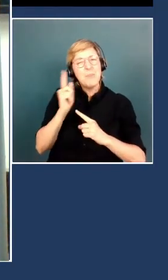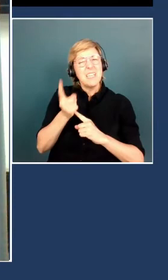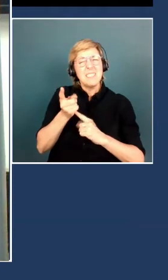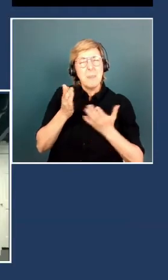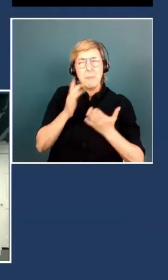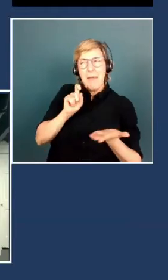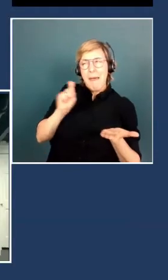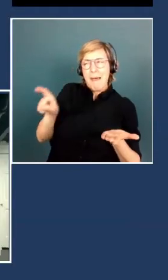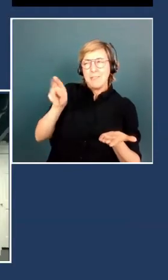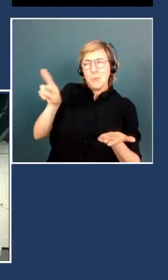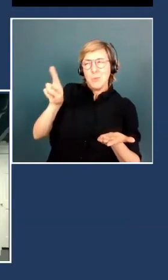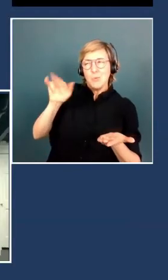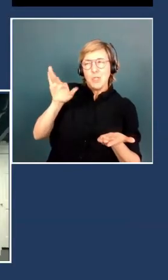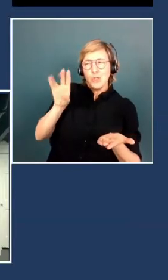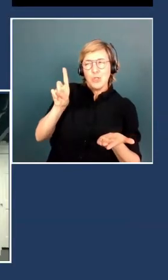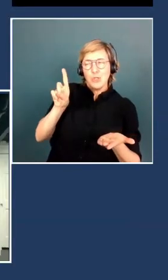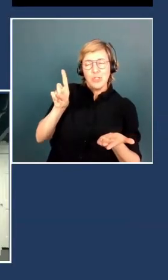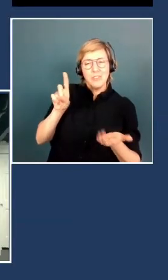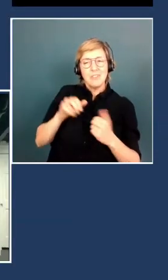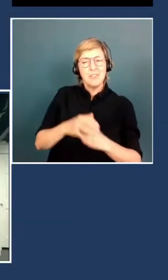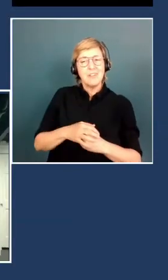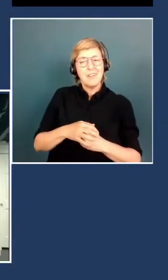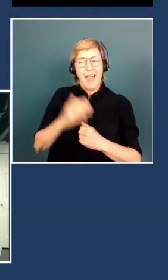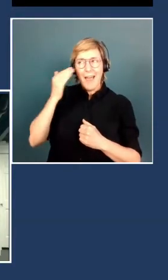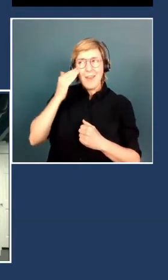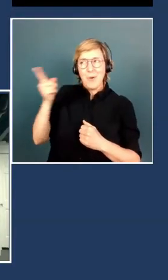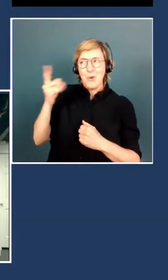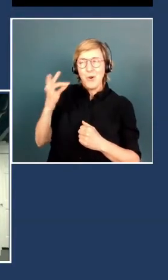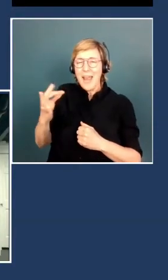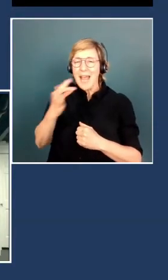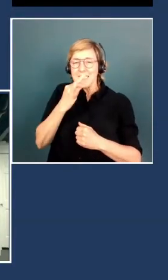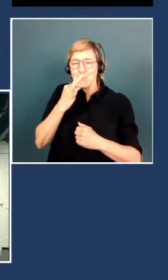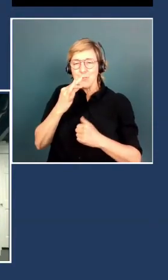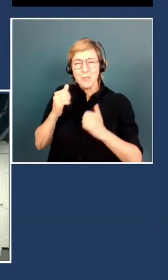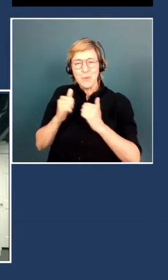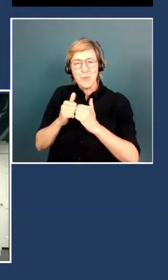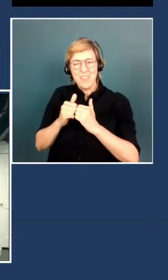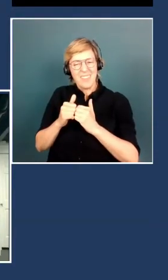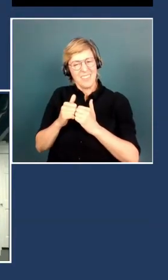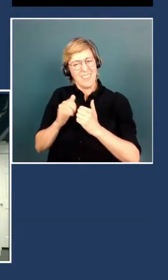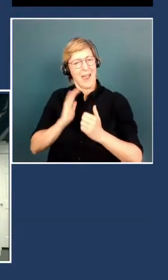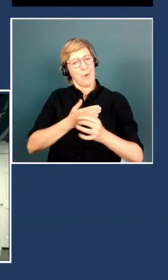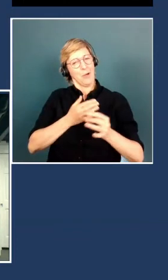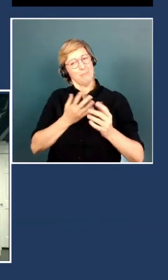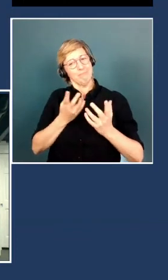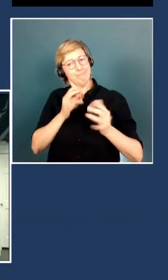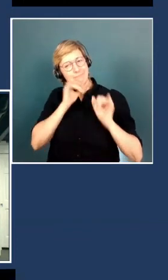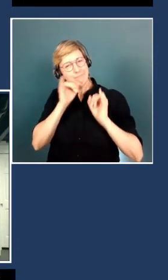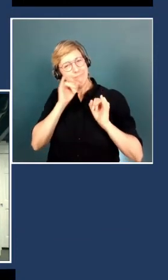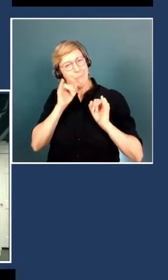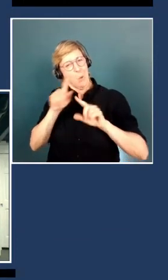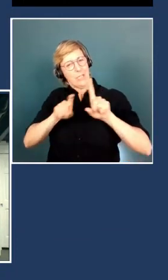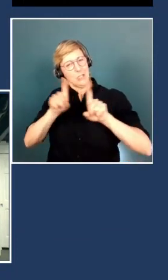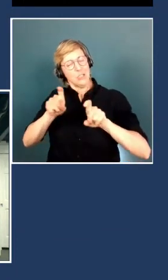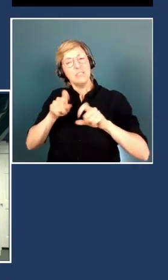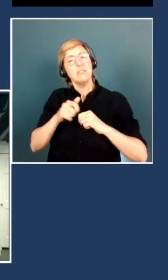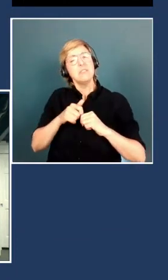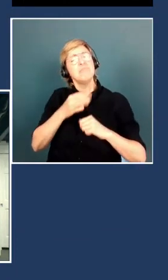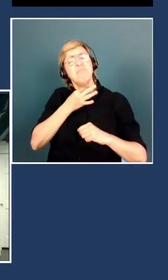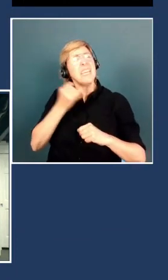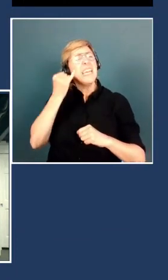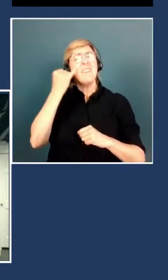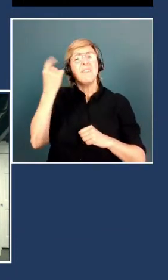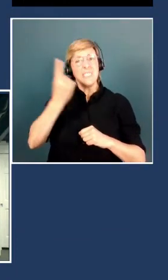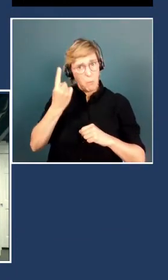an expert in these questions that we're going to ask, and wanted to hear about, if somebody has an accommodation, if